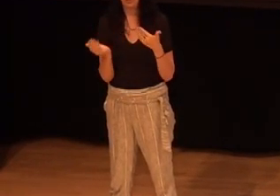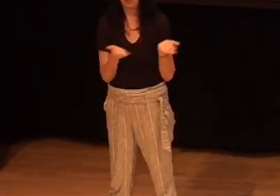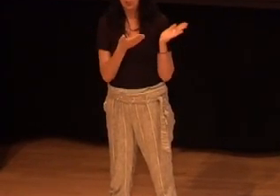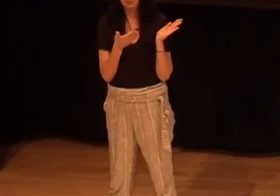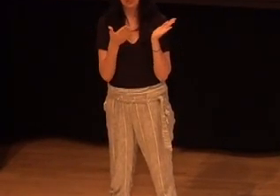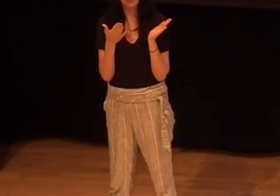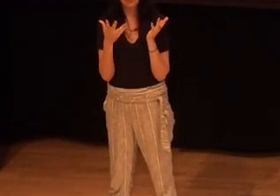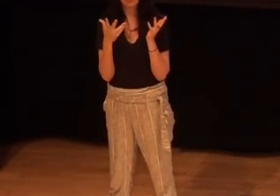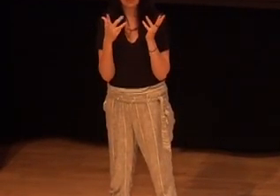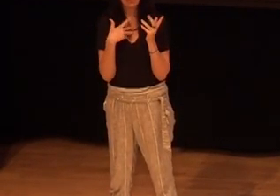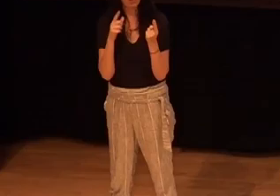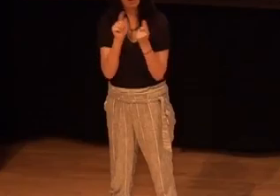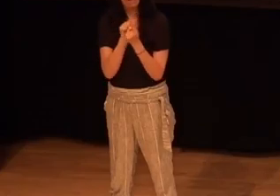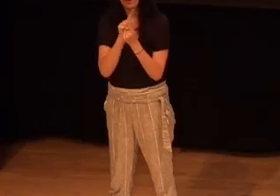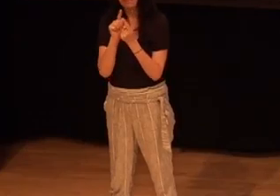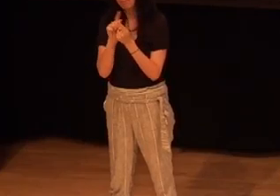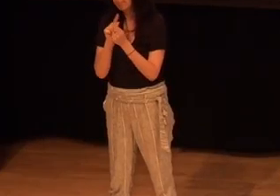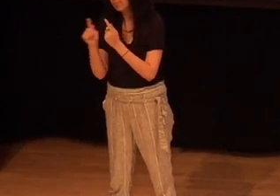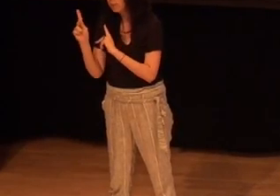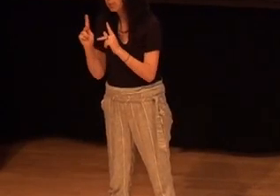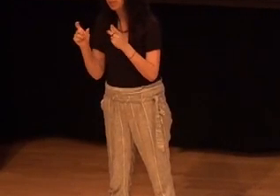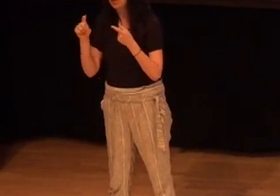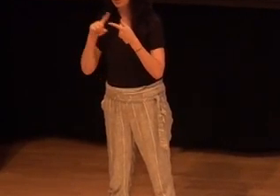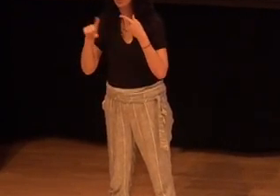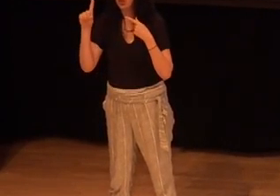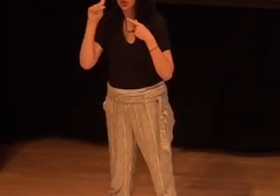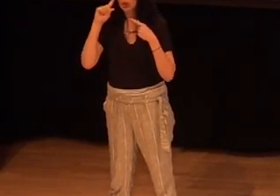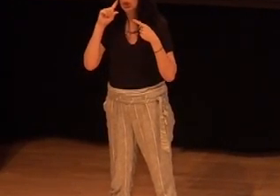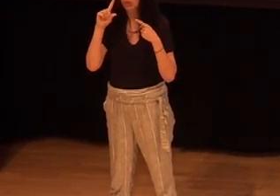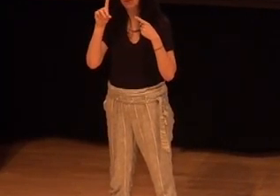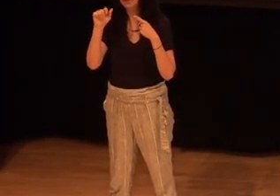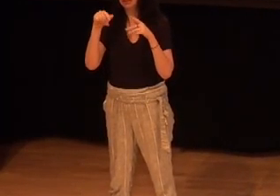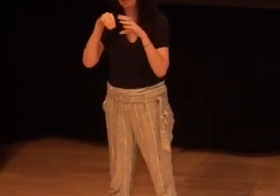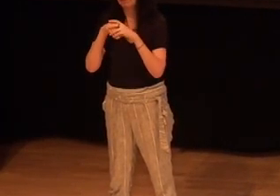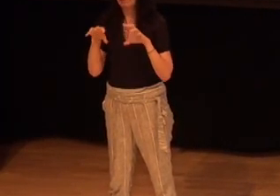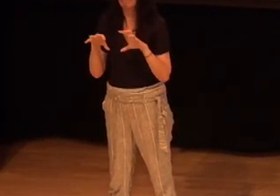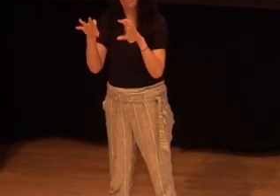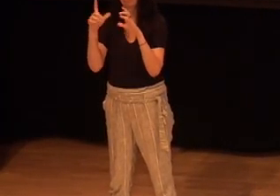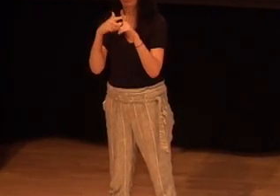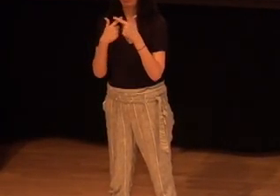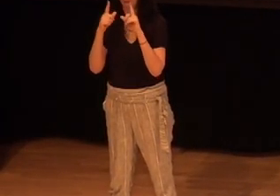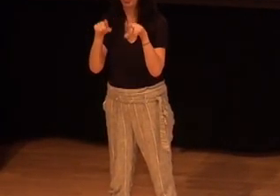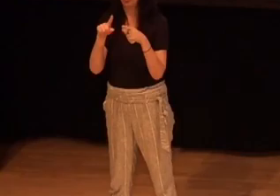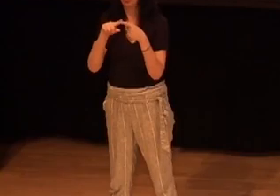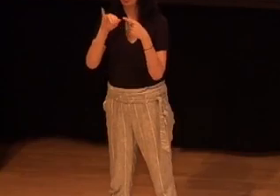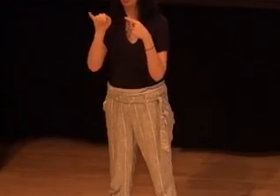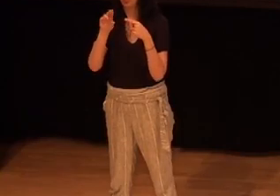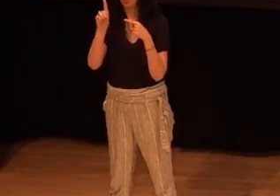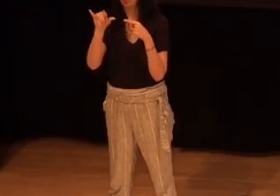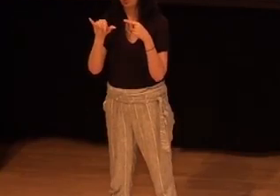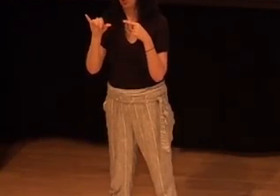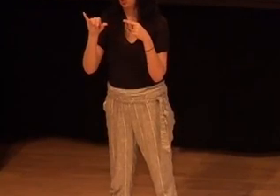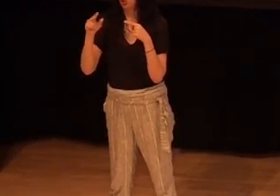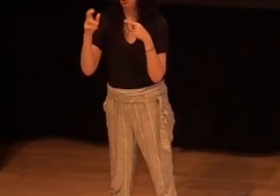it. I met some people. Then I heard about Disabled in Action, and I went to Judy Heumann's apartment for